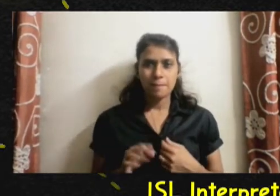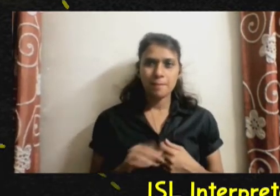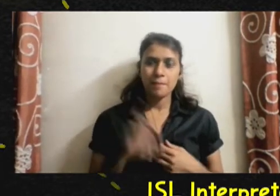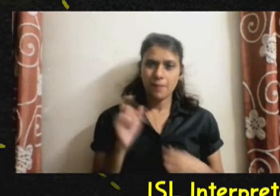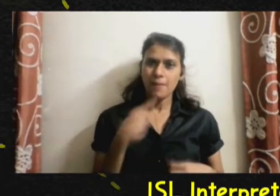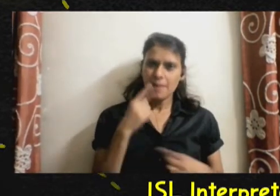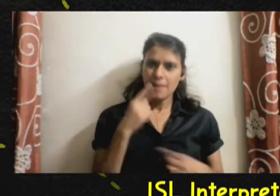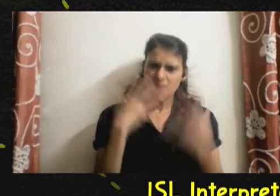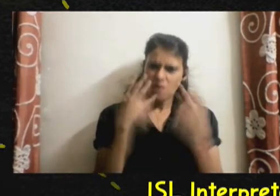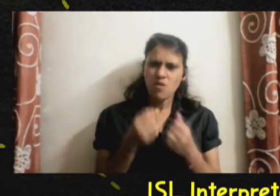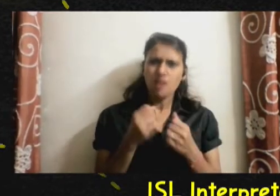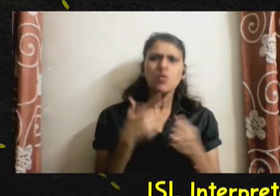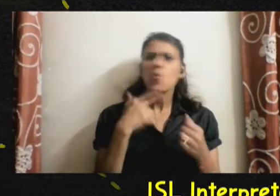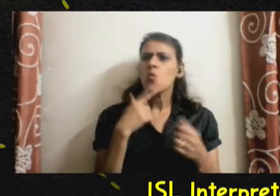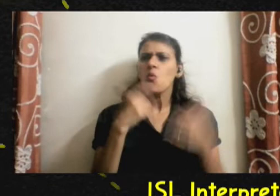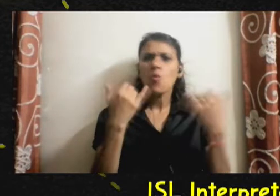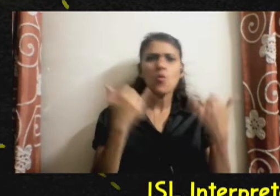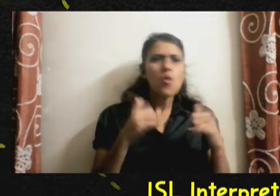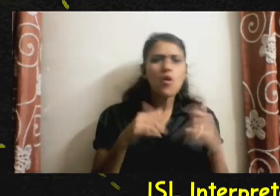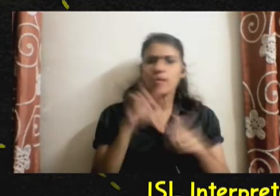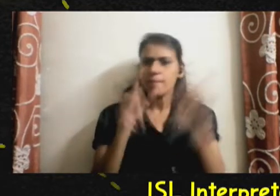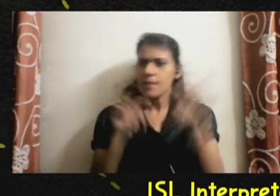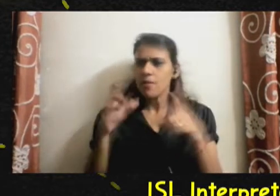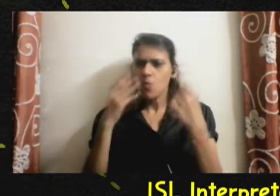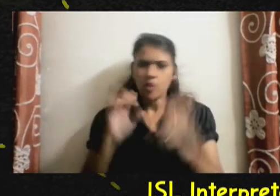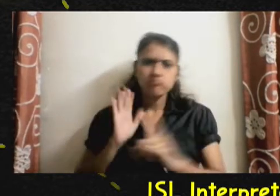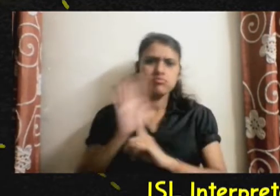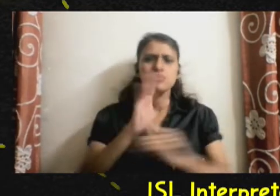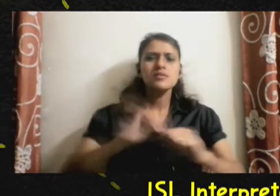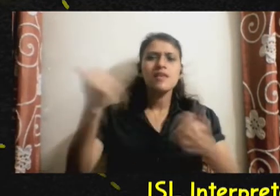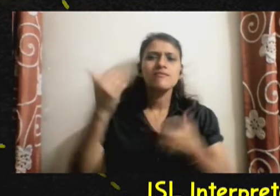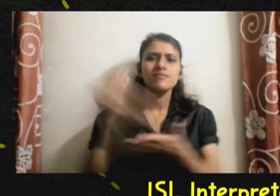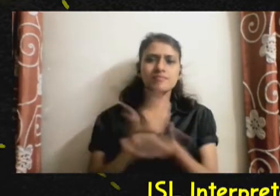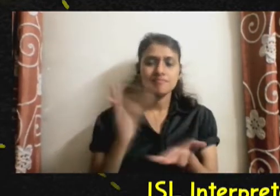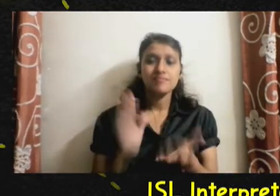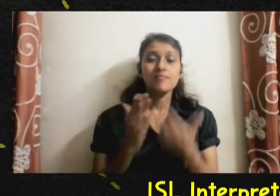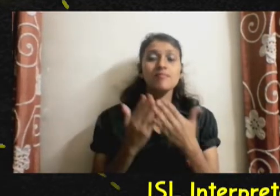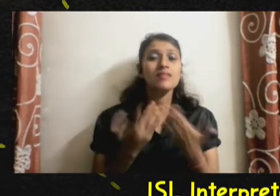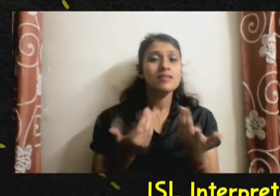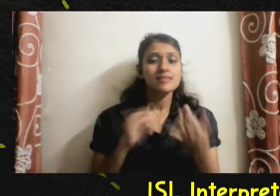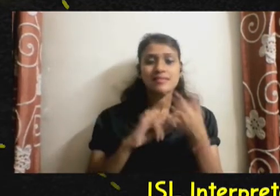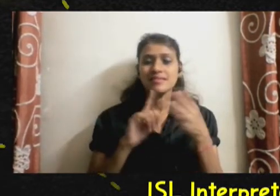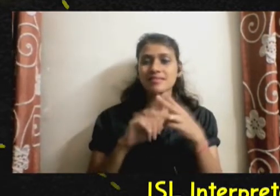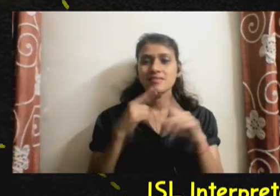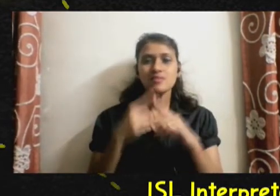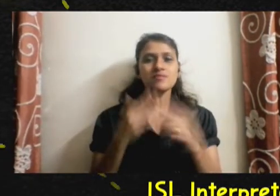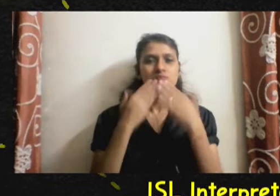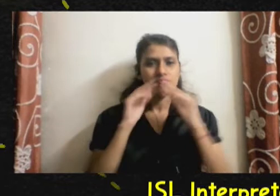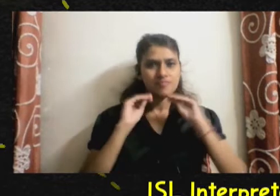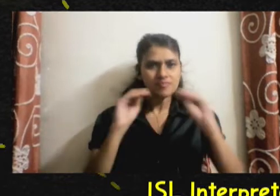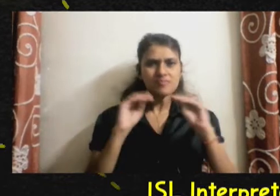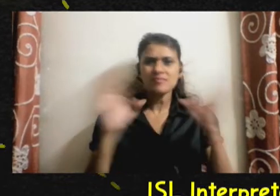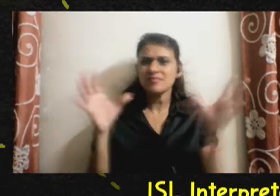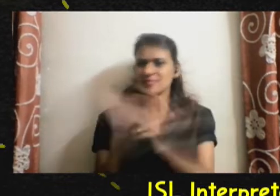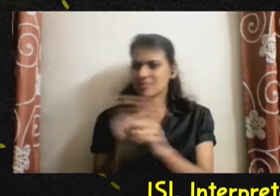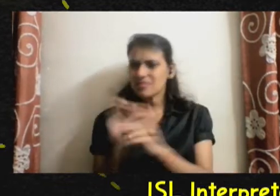want victims to behave in a certain way. And that's what sex education assumes, that everybody is sort of, miserable and you're out